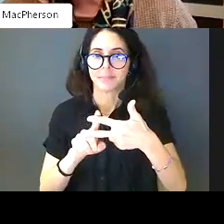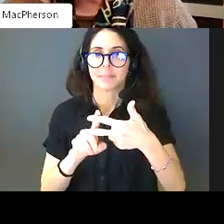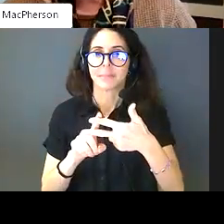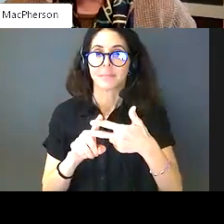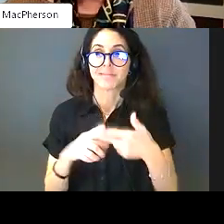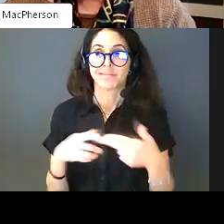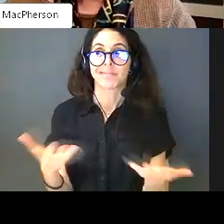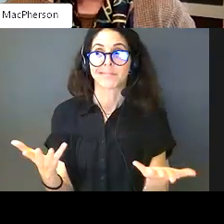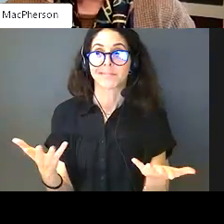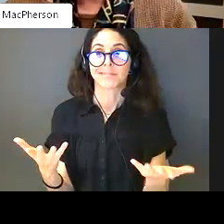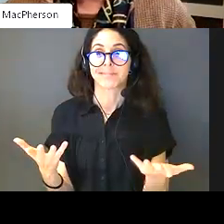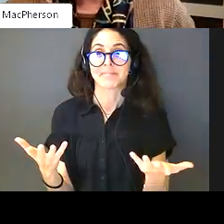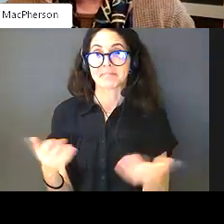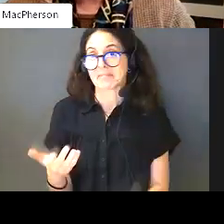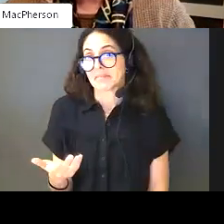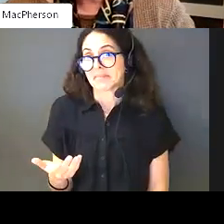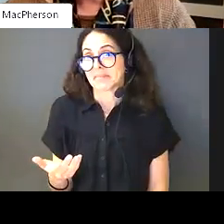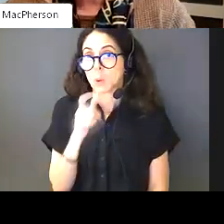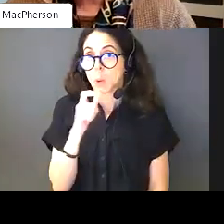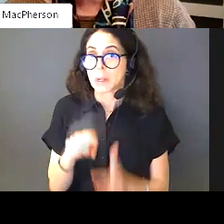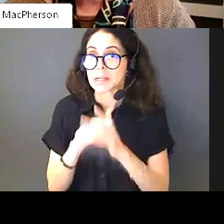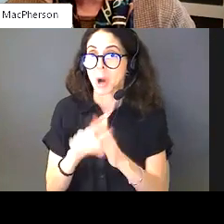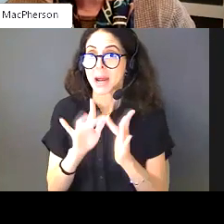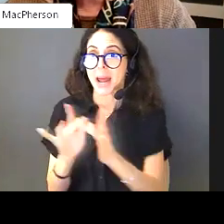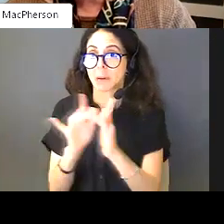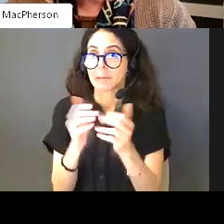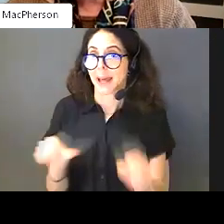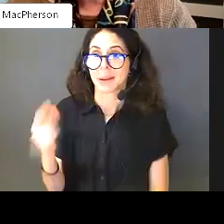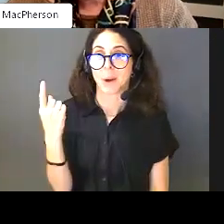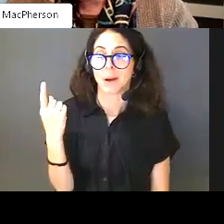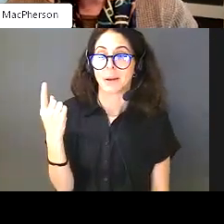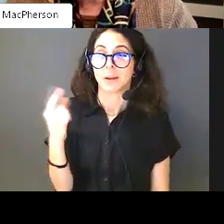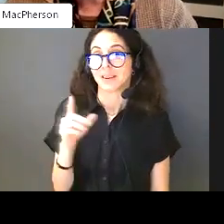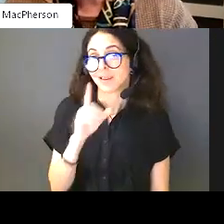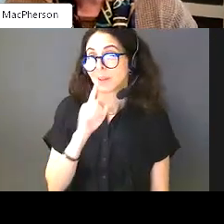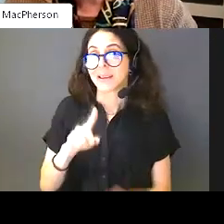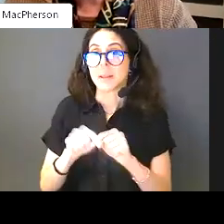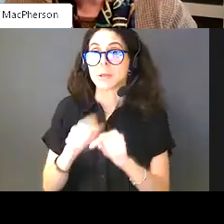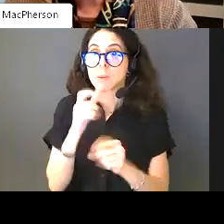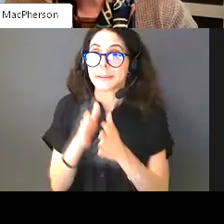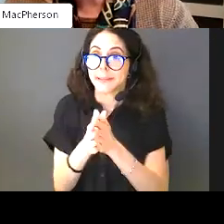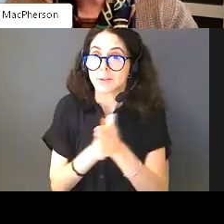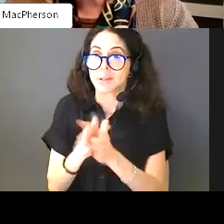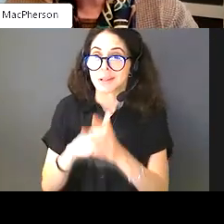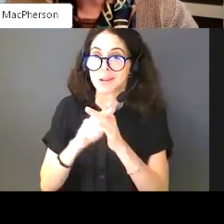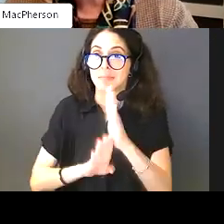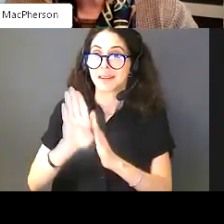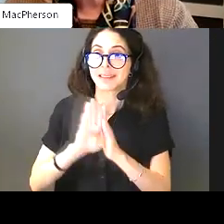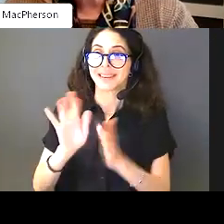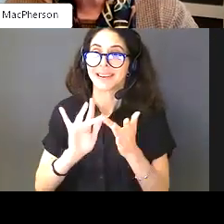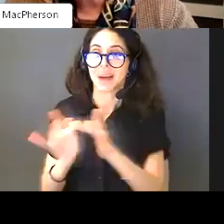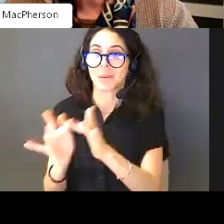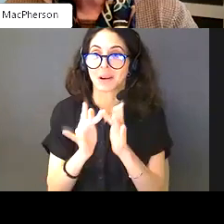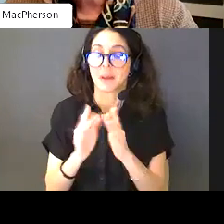anyone can start a network. It starts with the question, who wants to build a network? And then you identify who's in